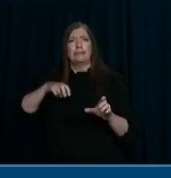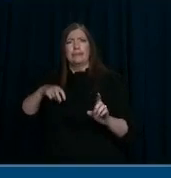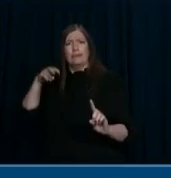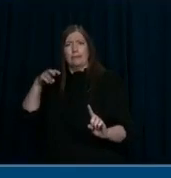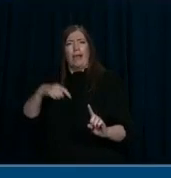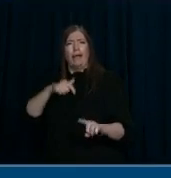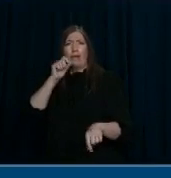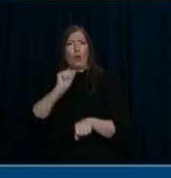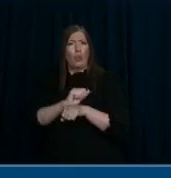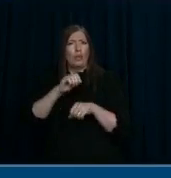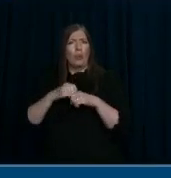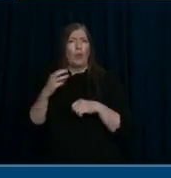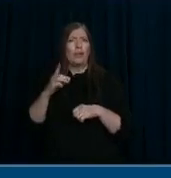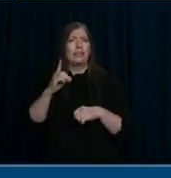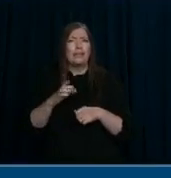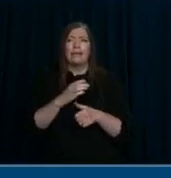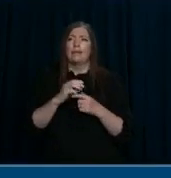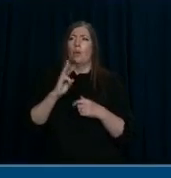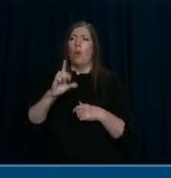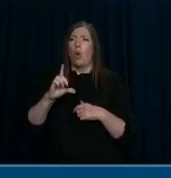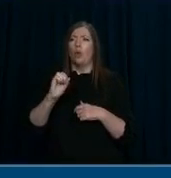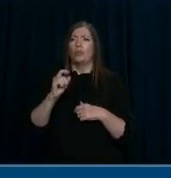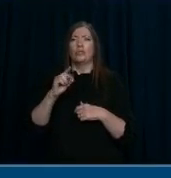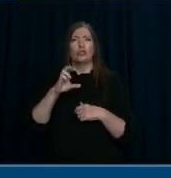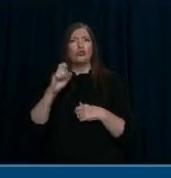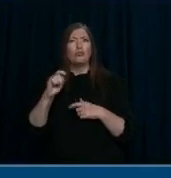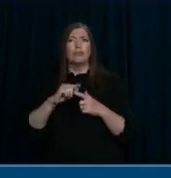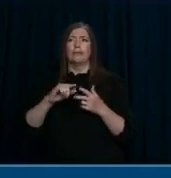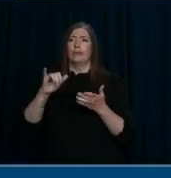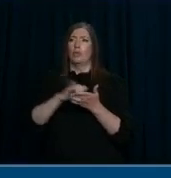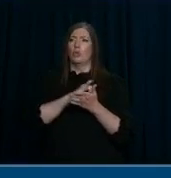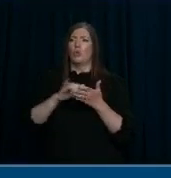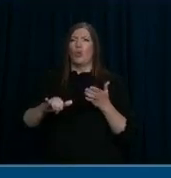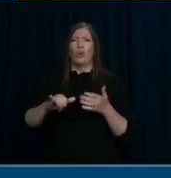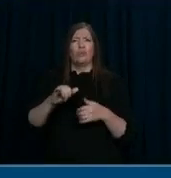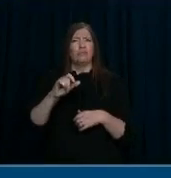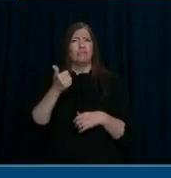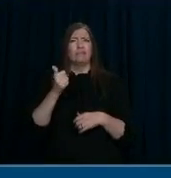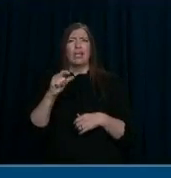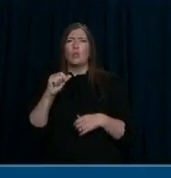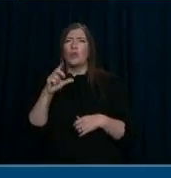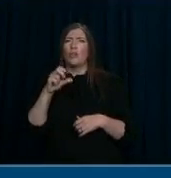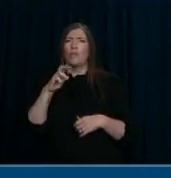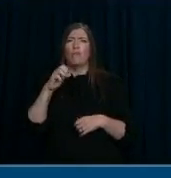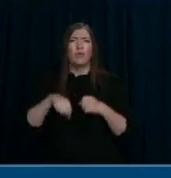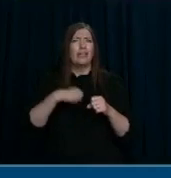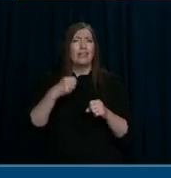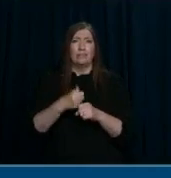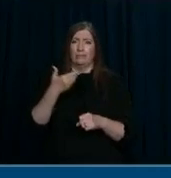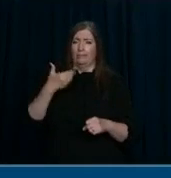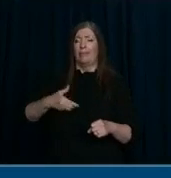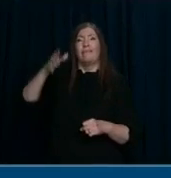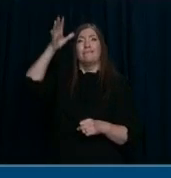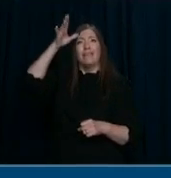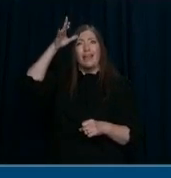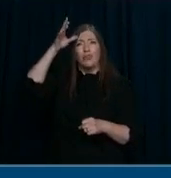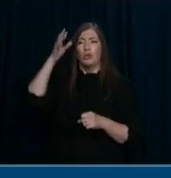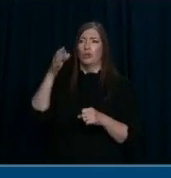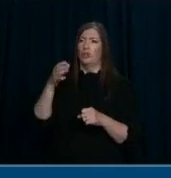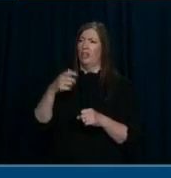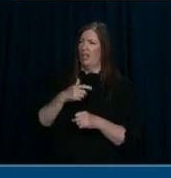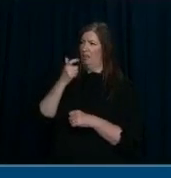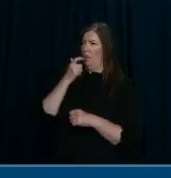or Wall Street or New York for decades. I'm a father who does not like what he sees